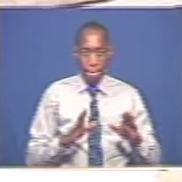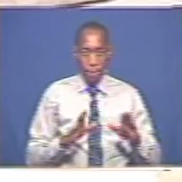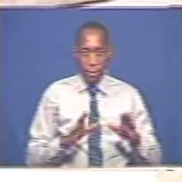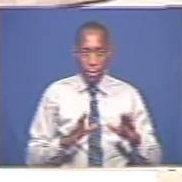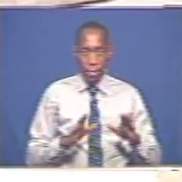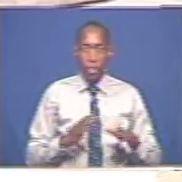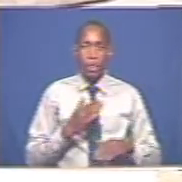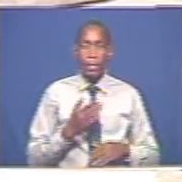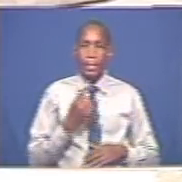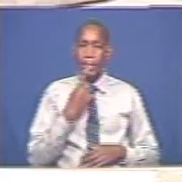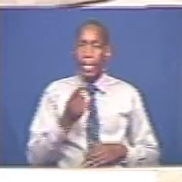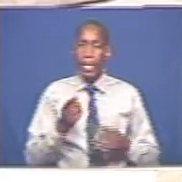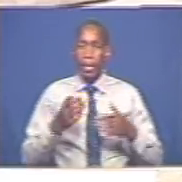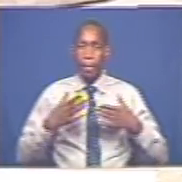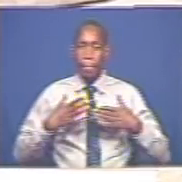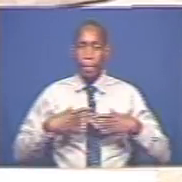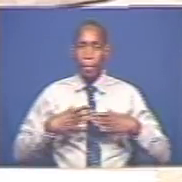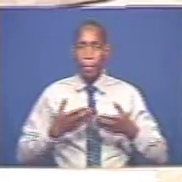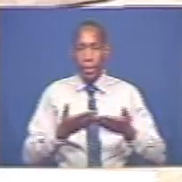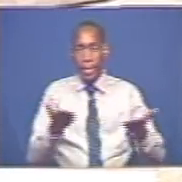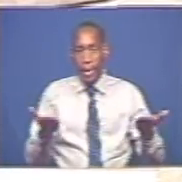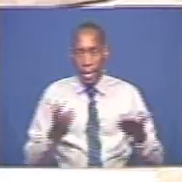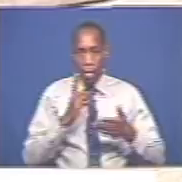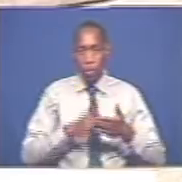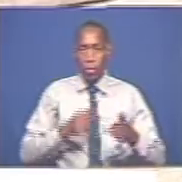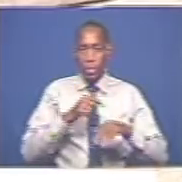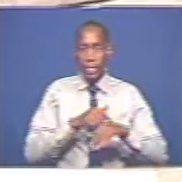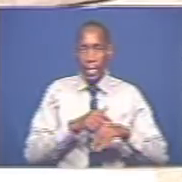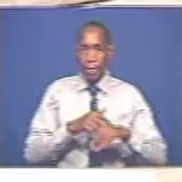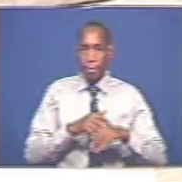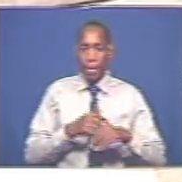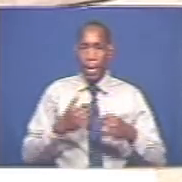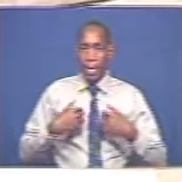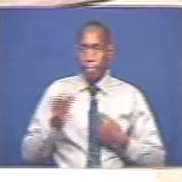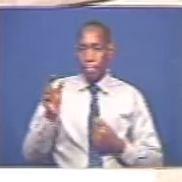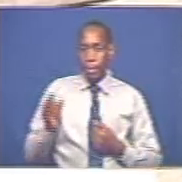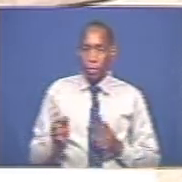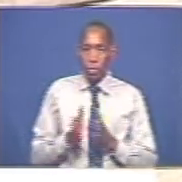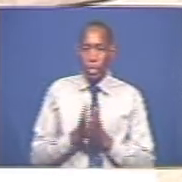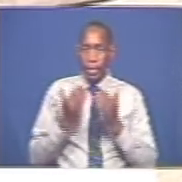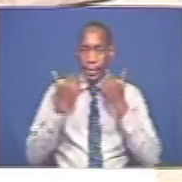you want to tell the public out there when they're dealing with a person who has depression?